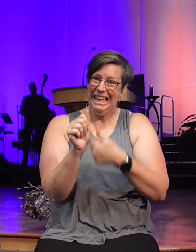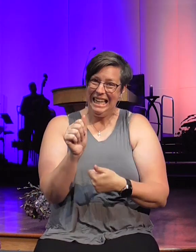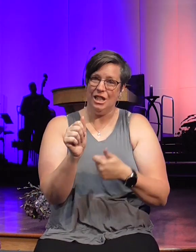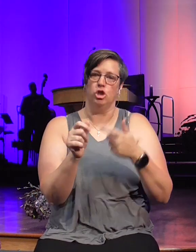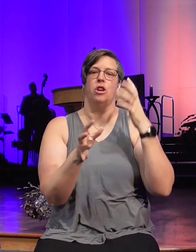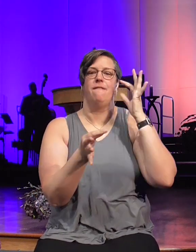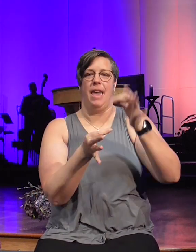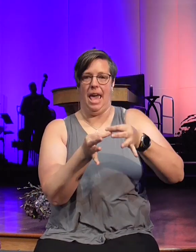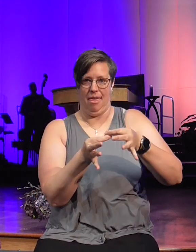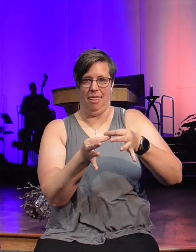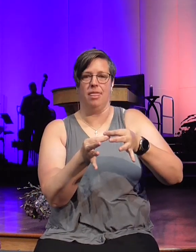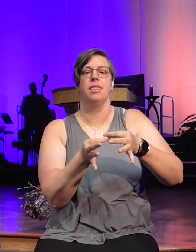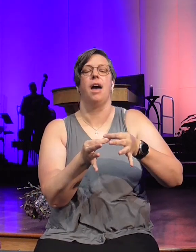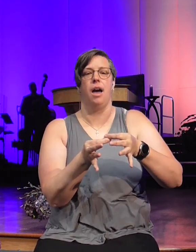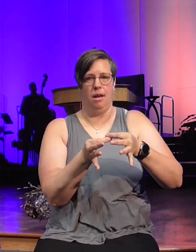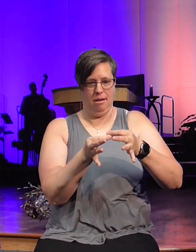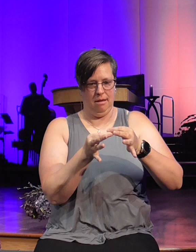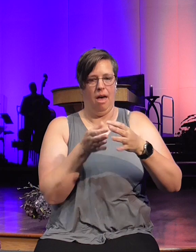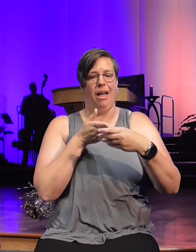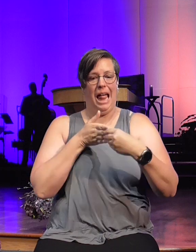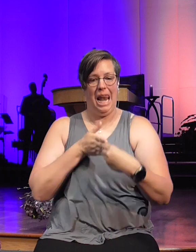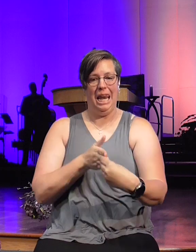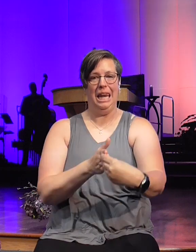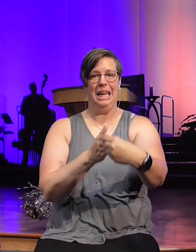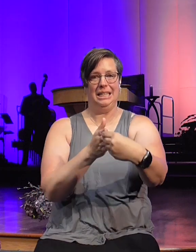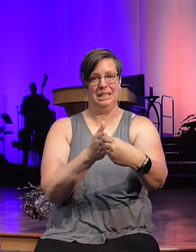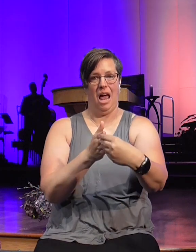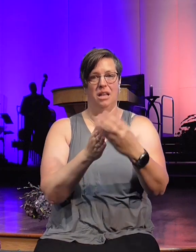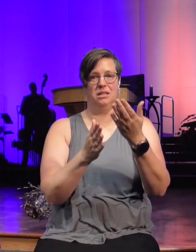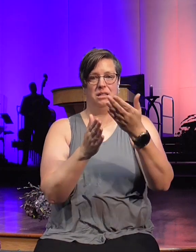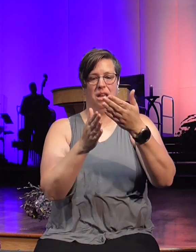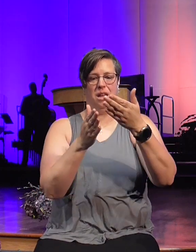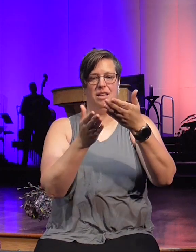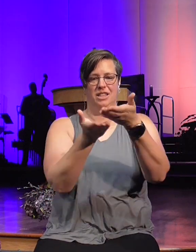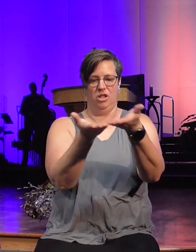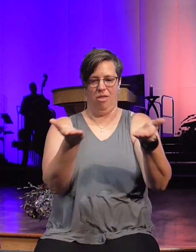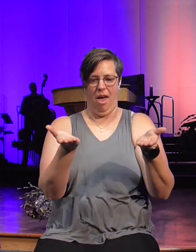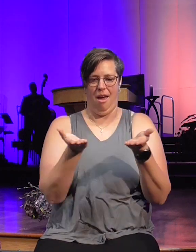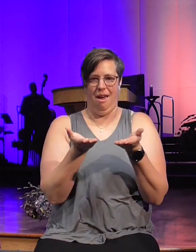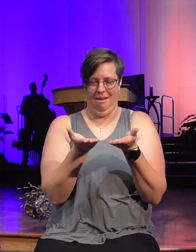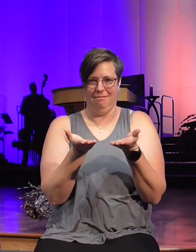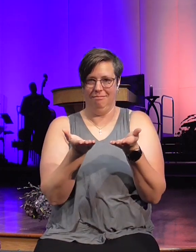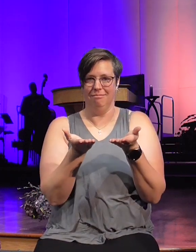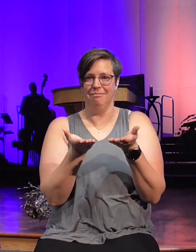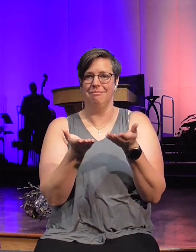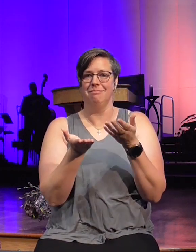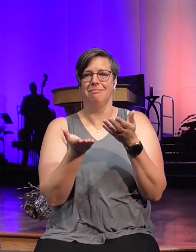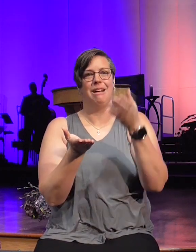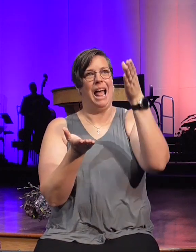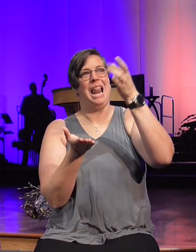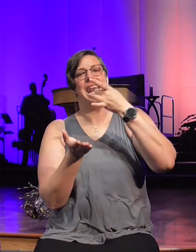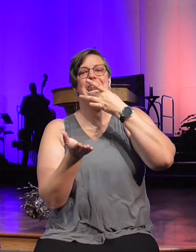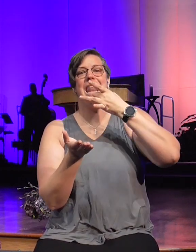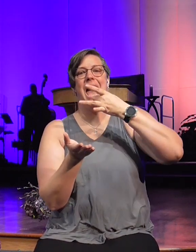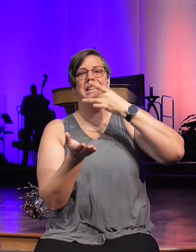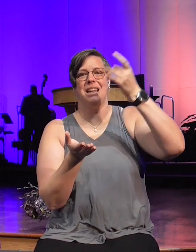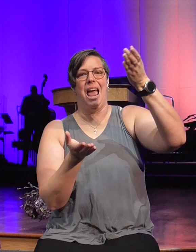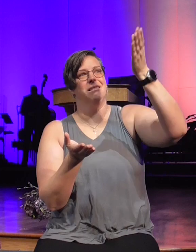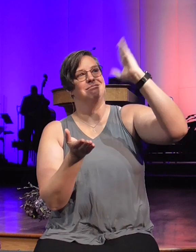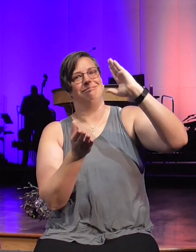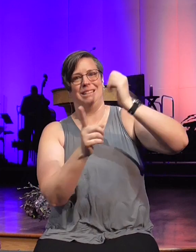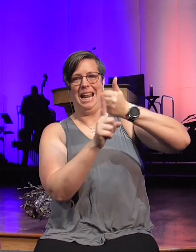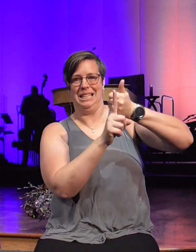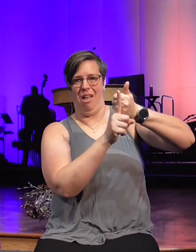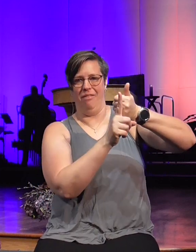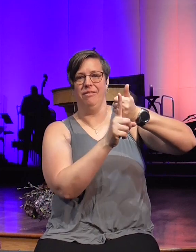of faith leads us to that essence of light and divinity itself. So I bless